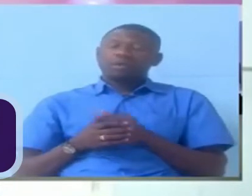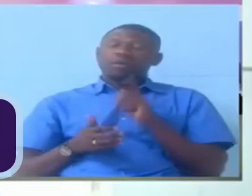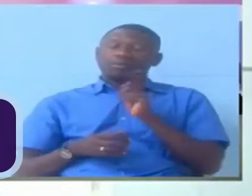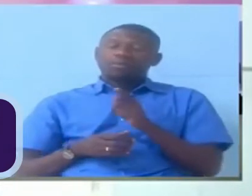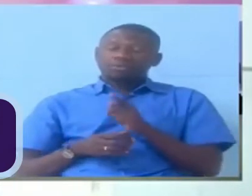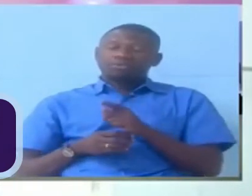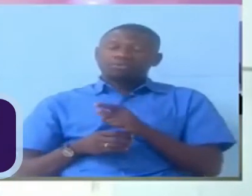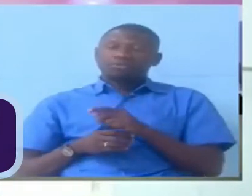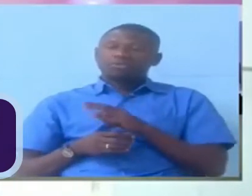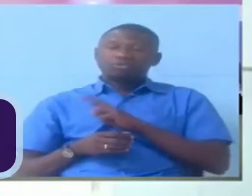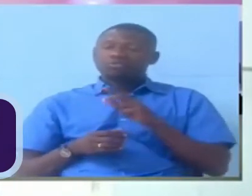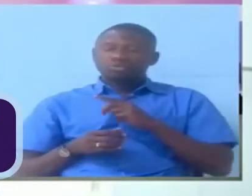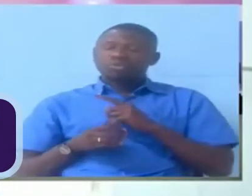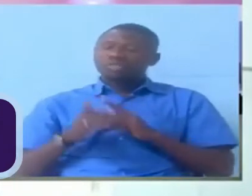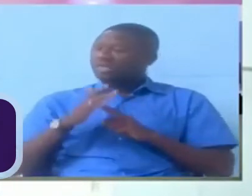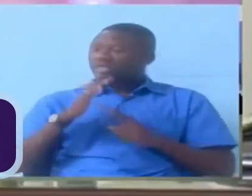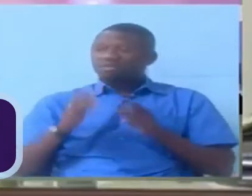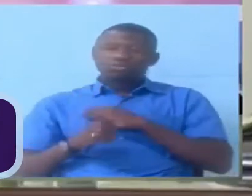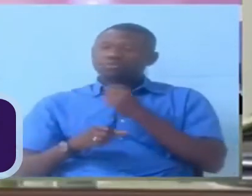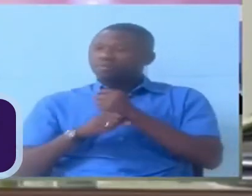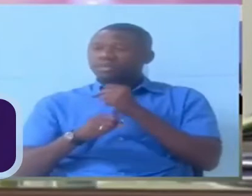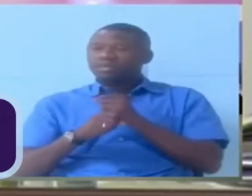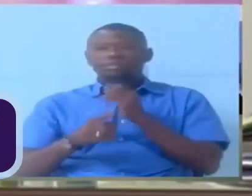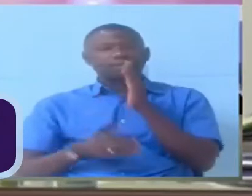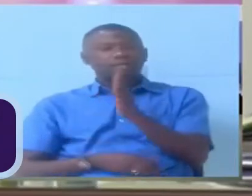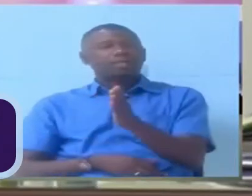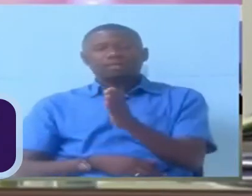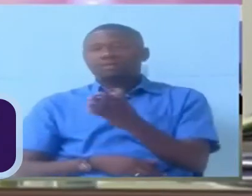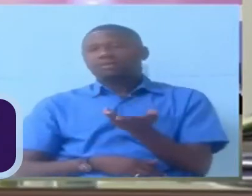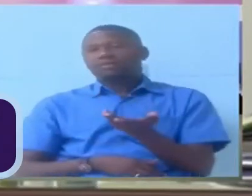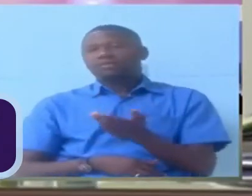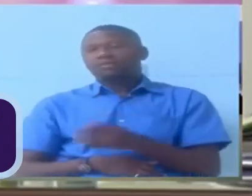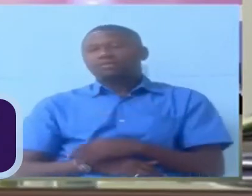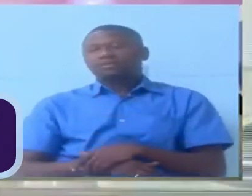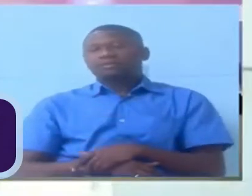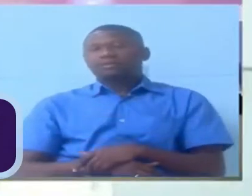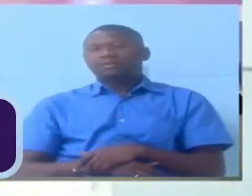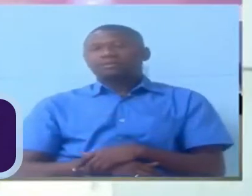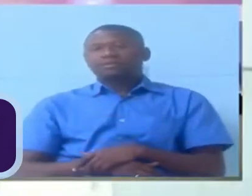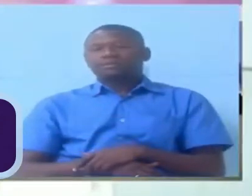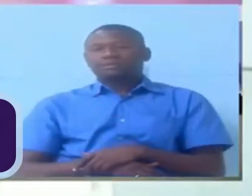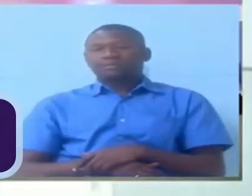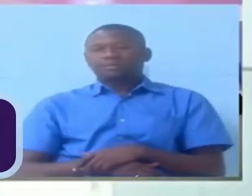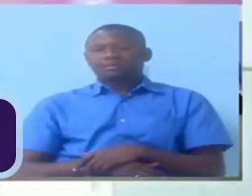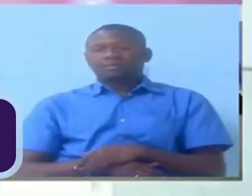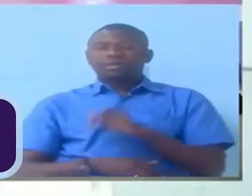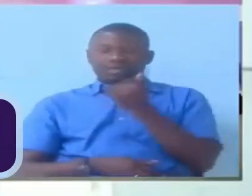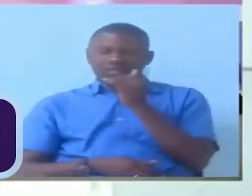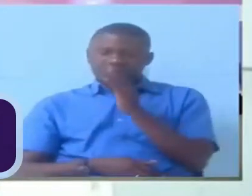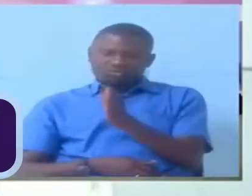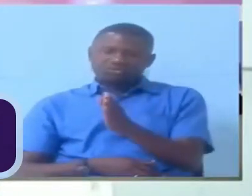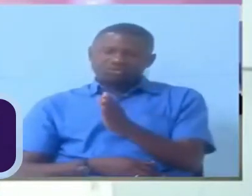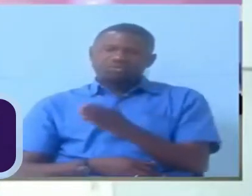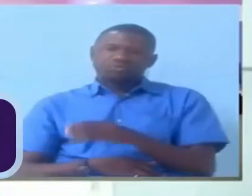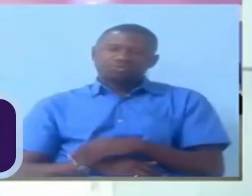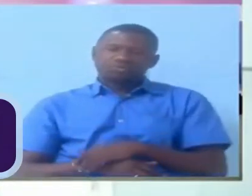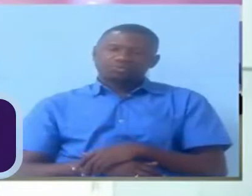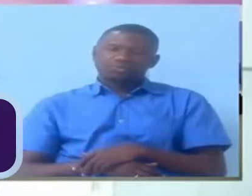to the right direction. That is by giving you the right courses.